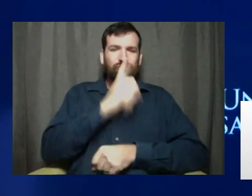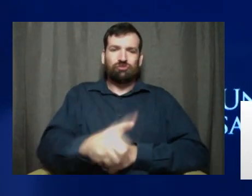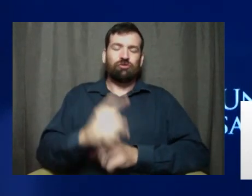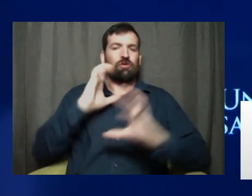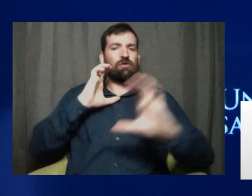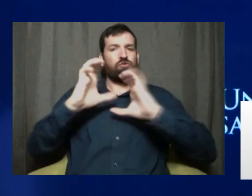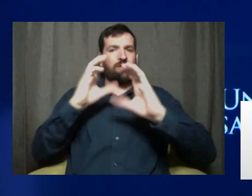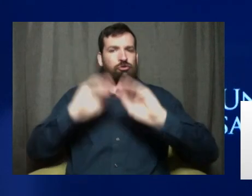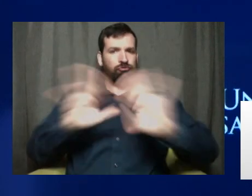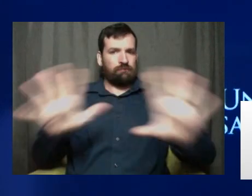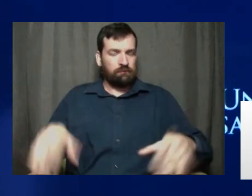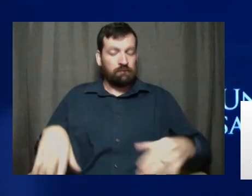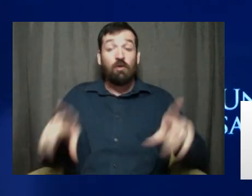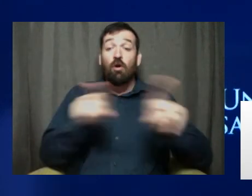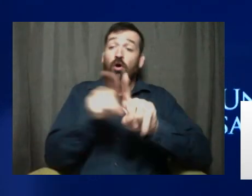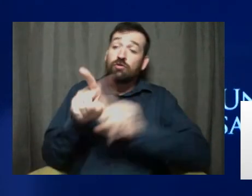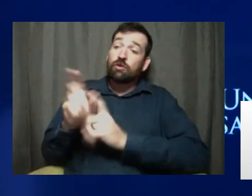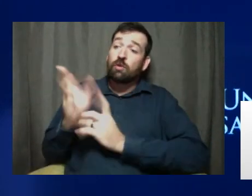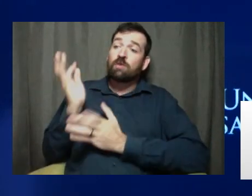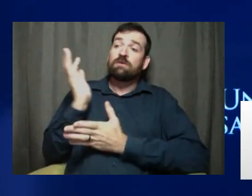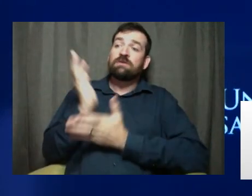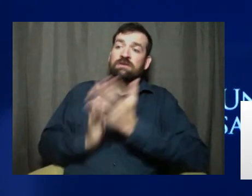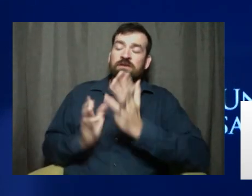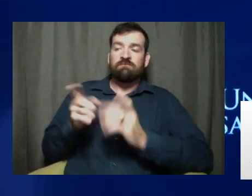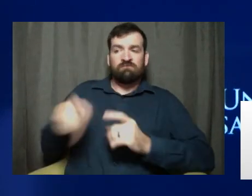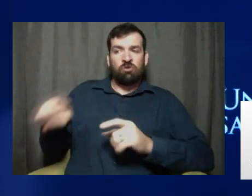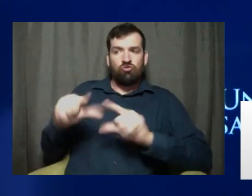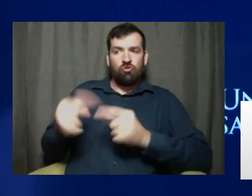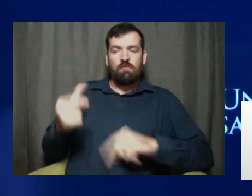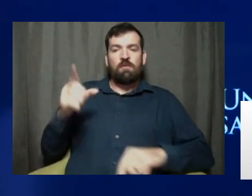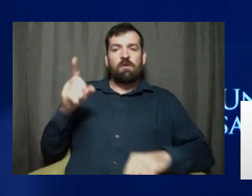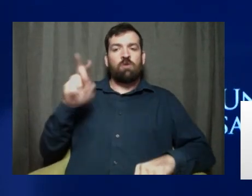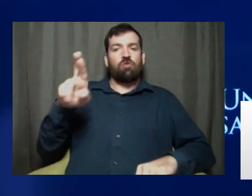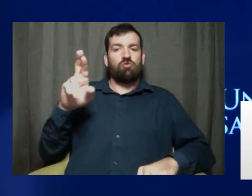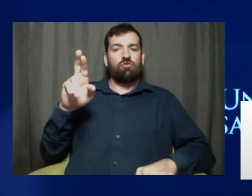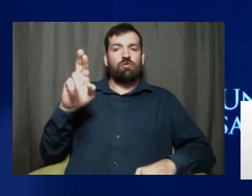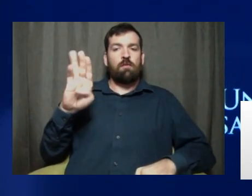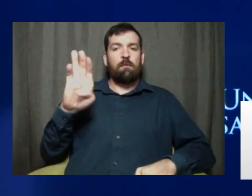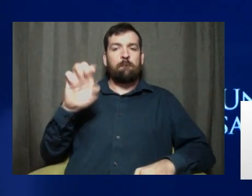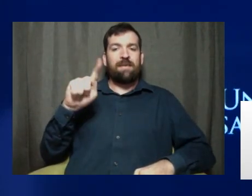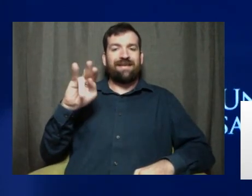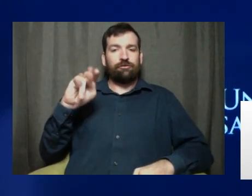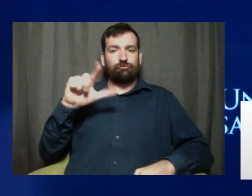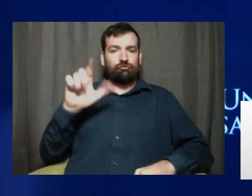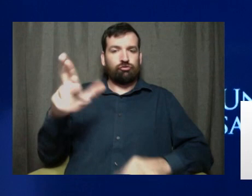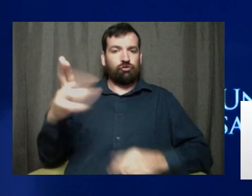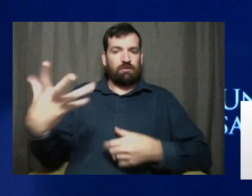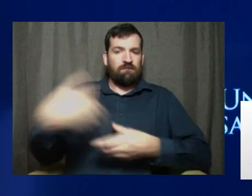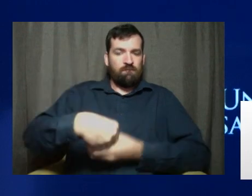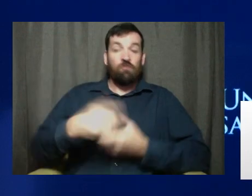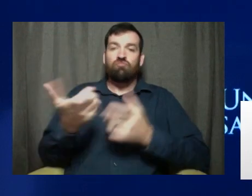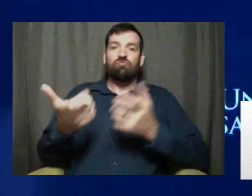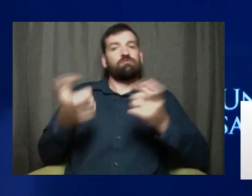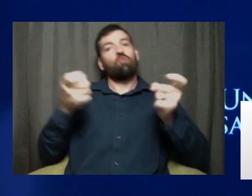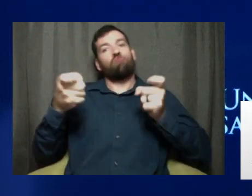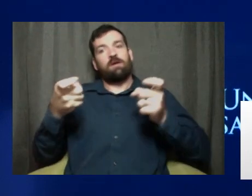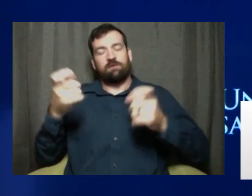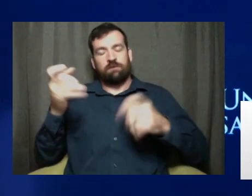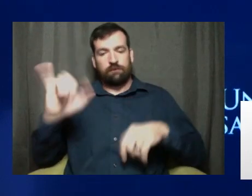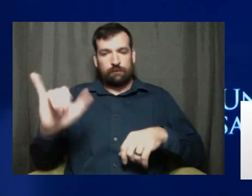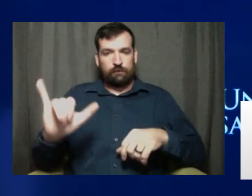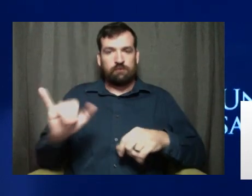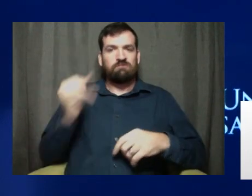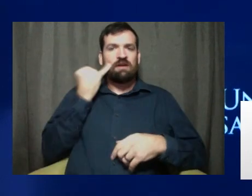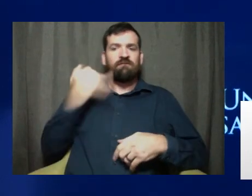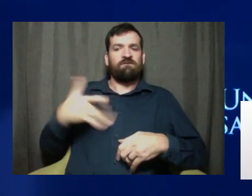as there's a little bit of an oversight group that I know that Dr. Bettinger heads also, to make sure that if there's something that we feel that maybe at the state of